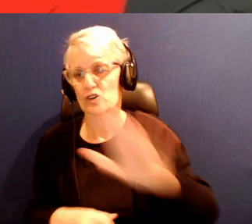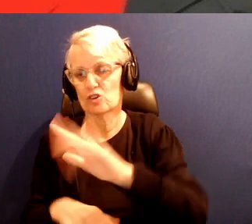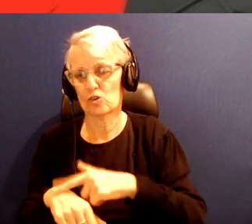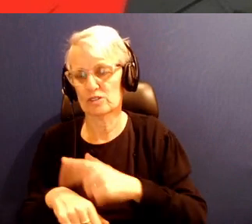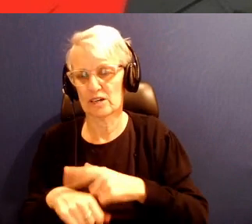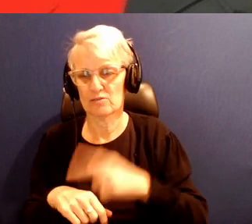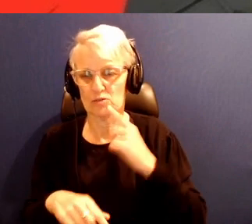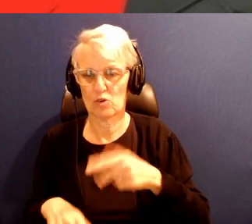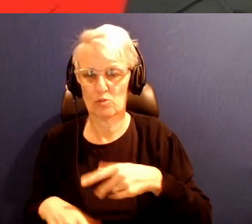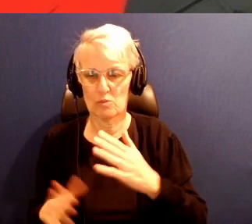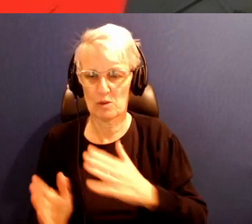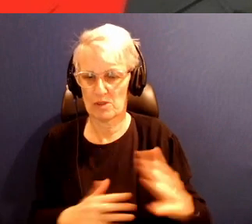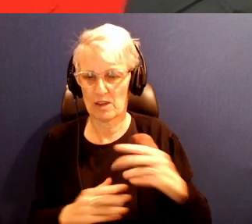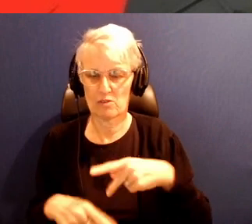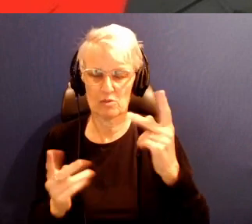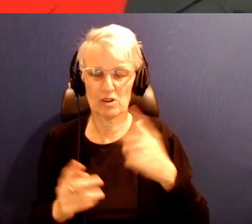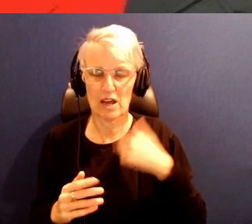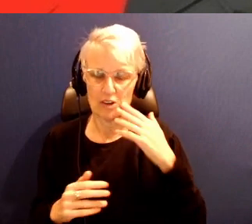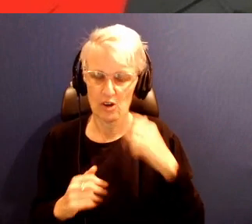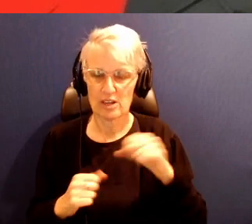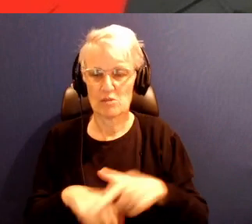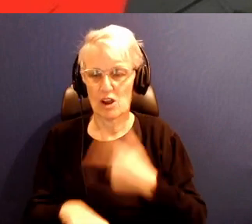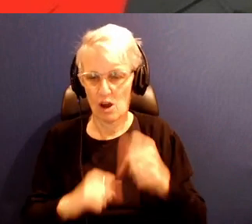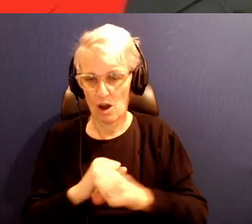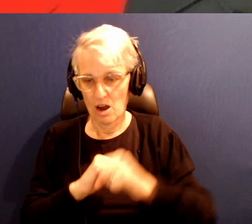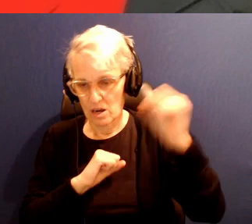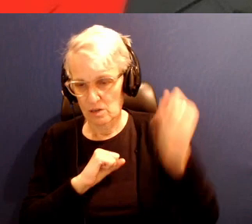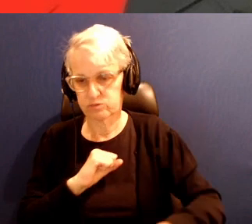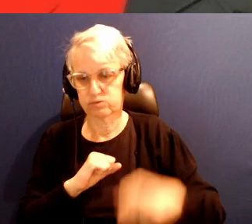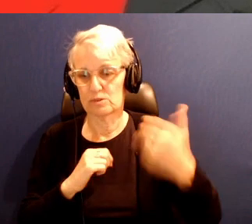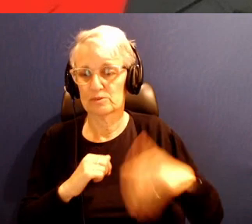the time to prepare a proposal. We know it can be a long and arduous